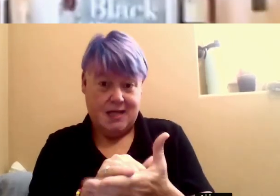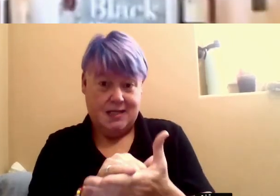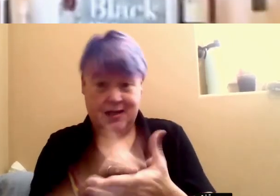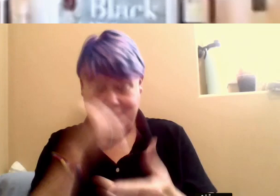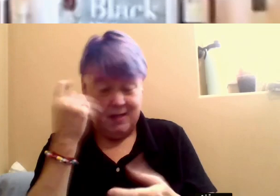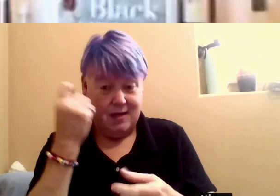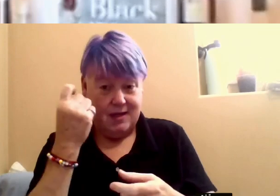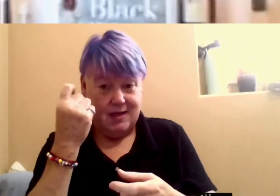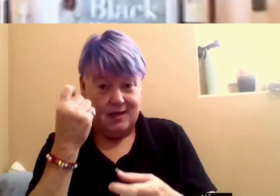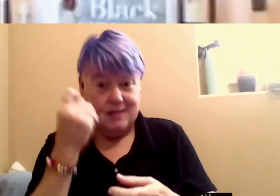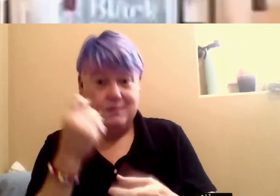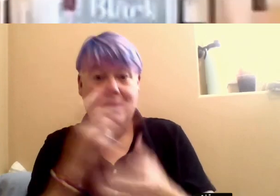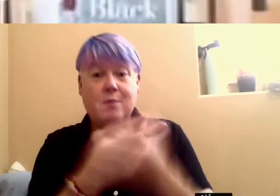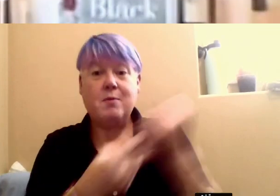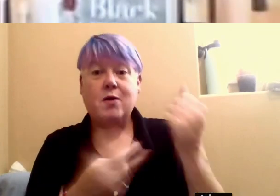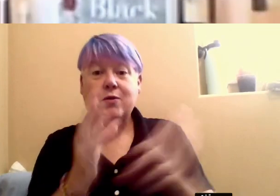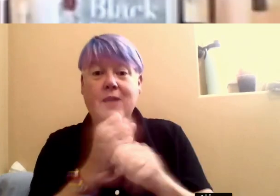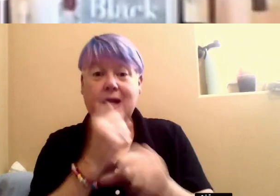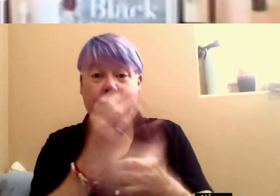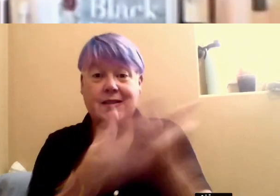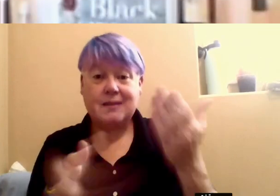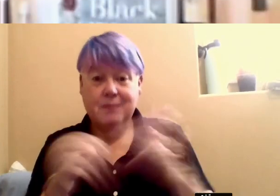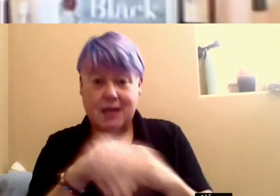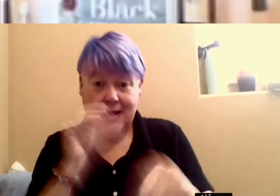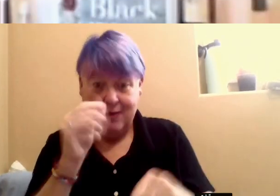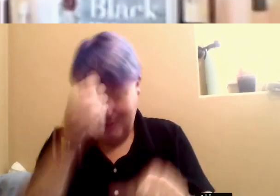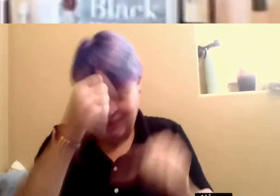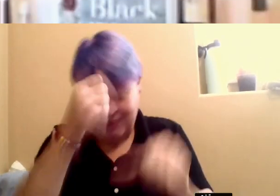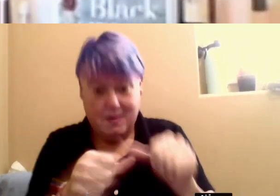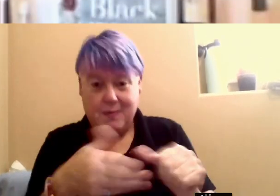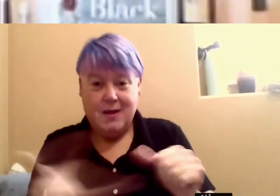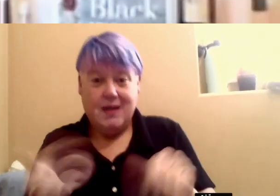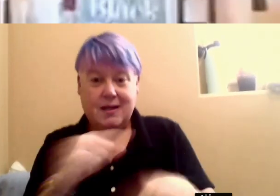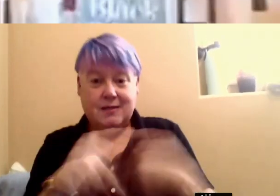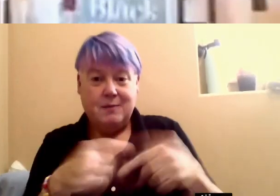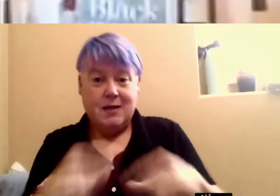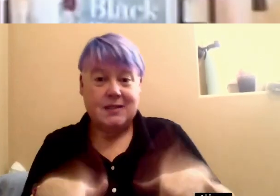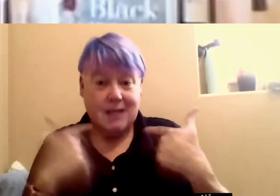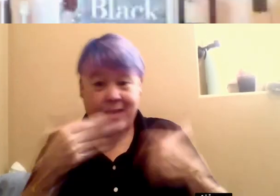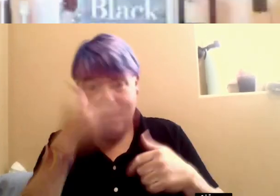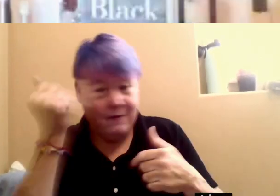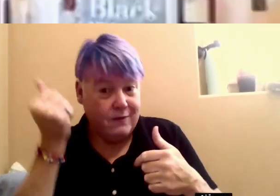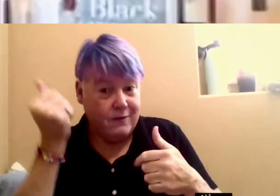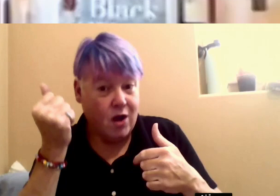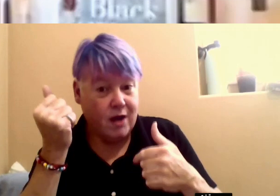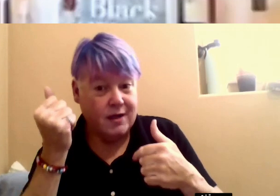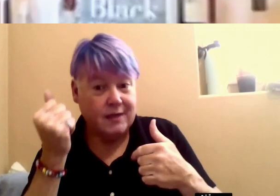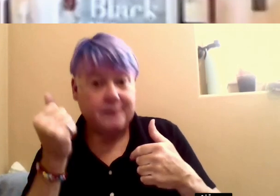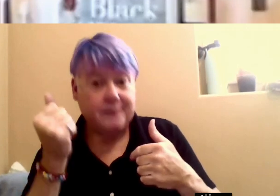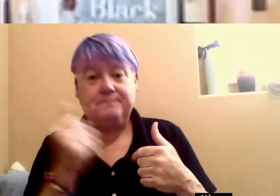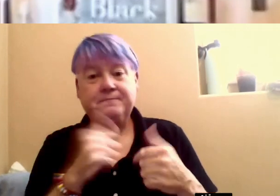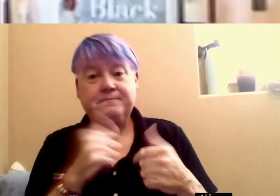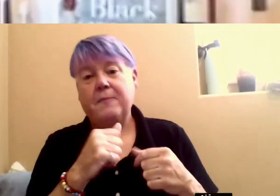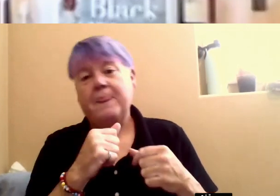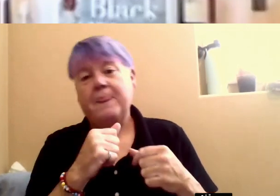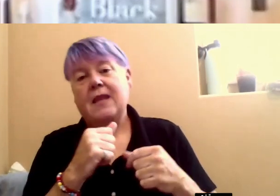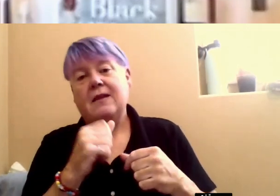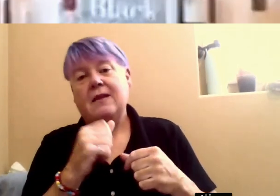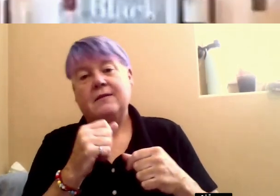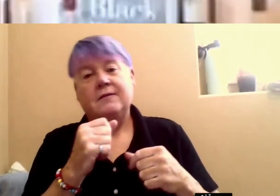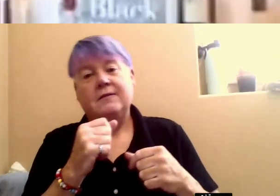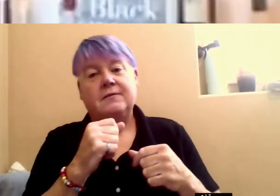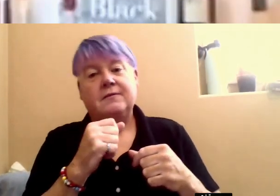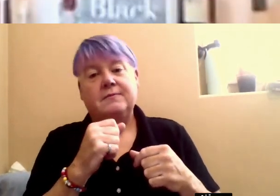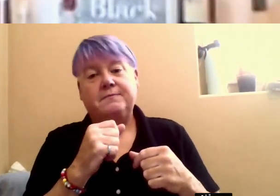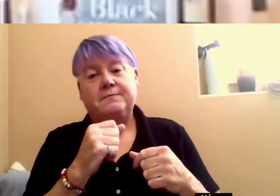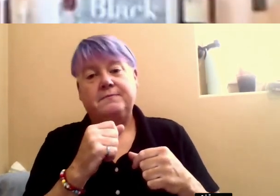we were both getting something out of it. He was remembering stuff about his life that he had forgotten, and he really, I think, valued that.